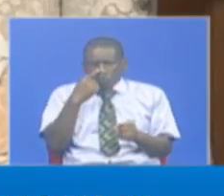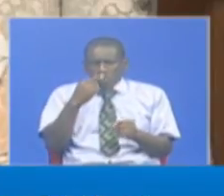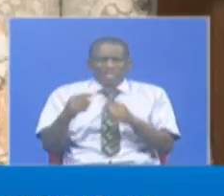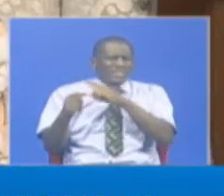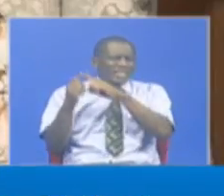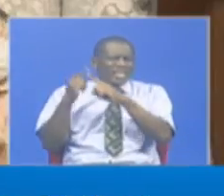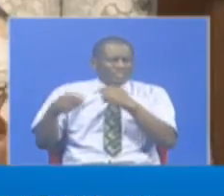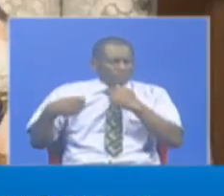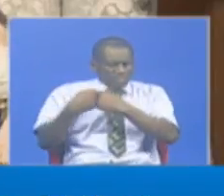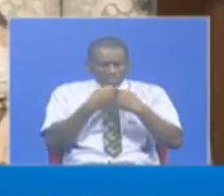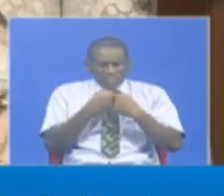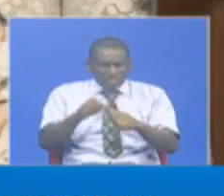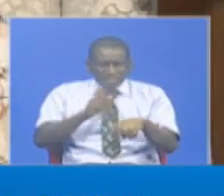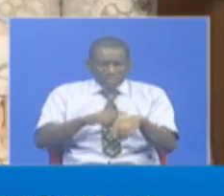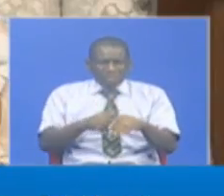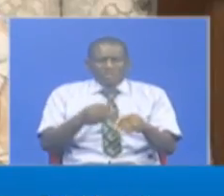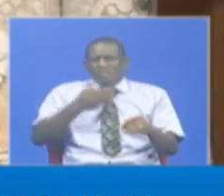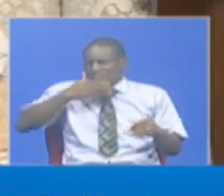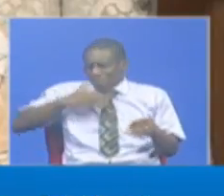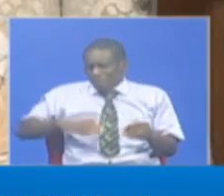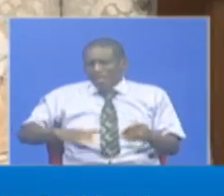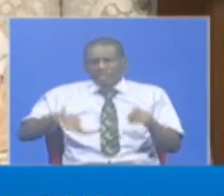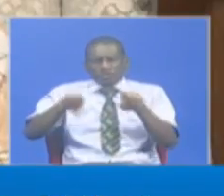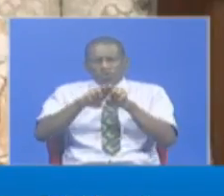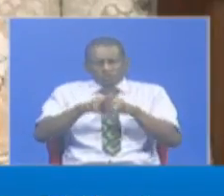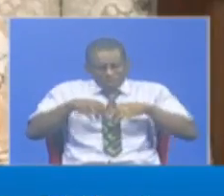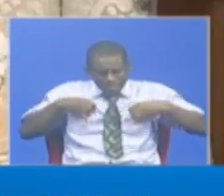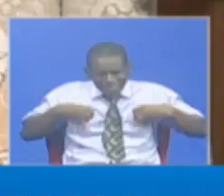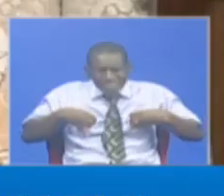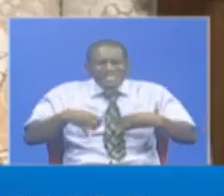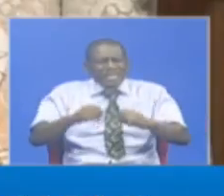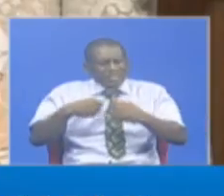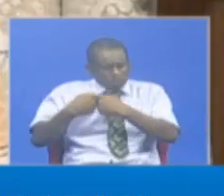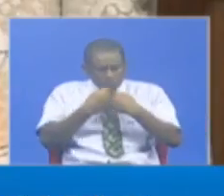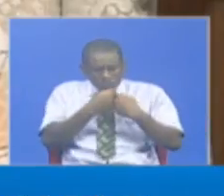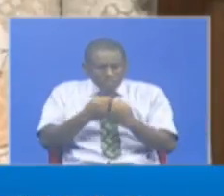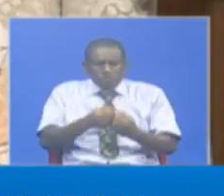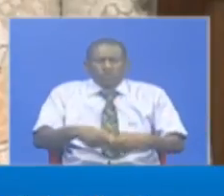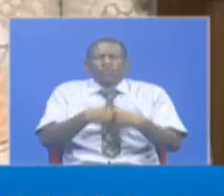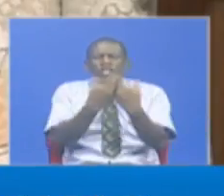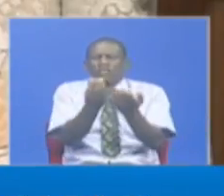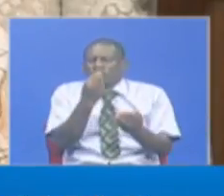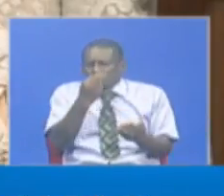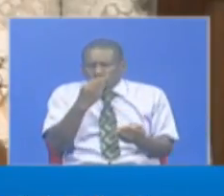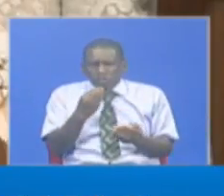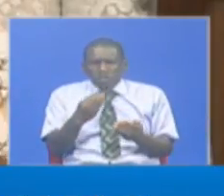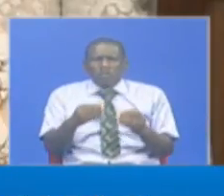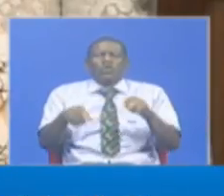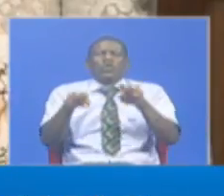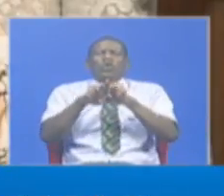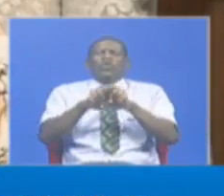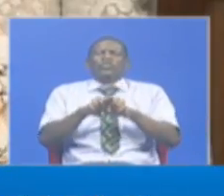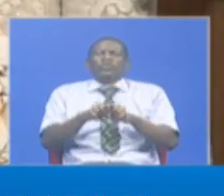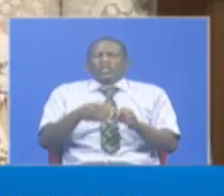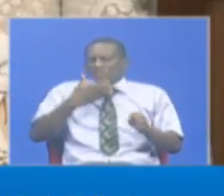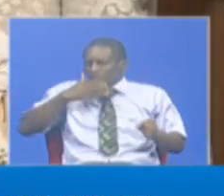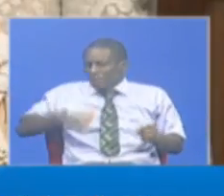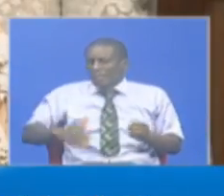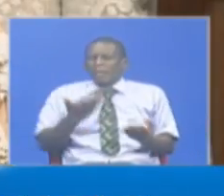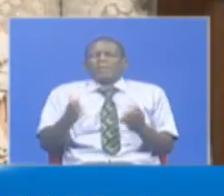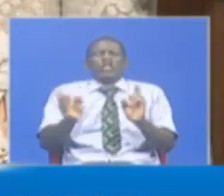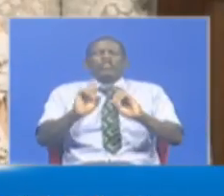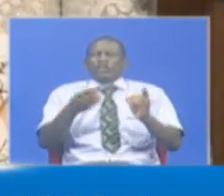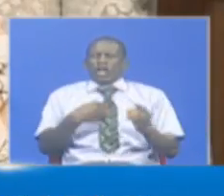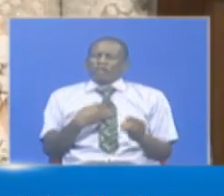difficult time. The parents are also trying to struggle to put food on the table, and they might not have the answers